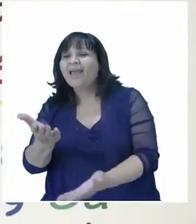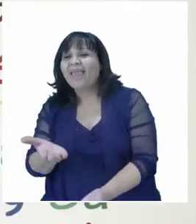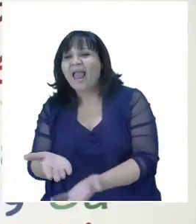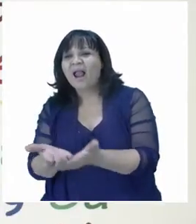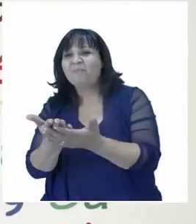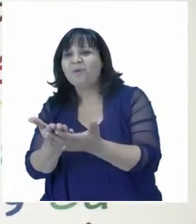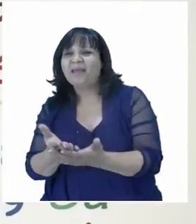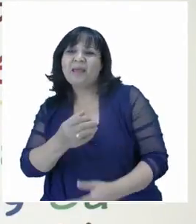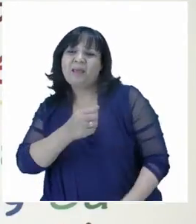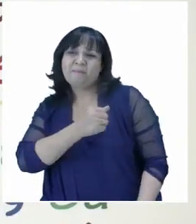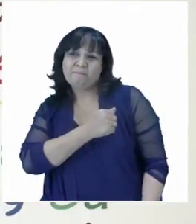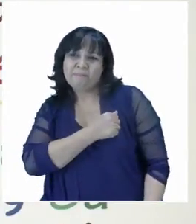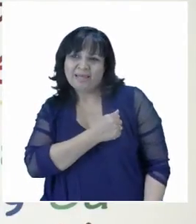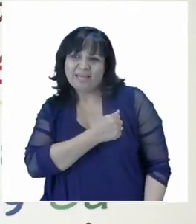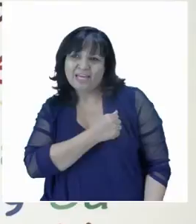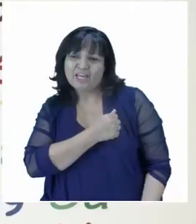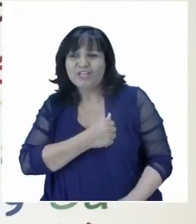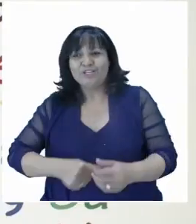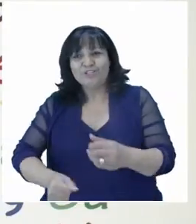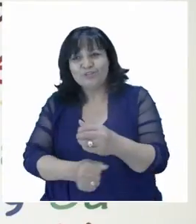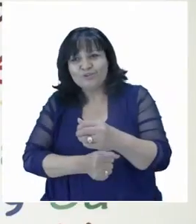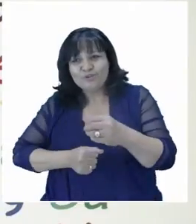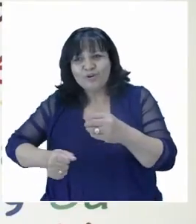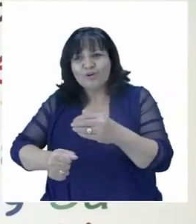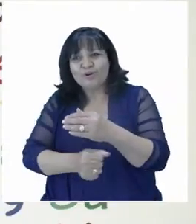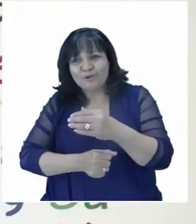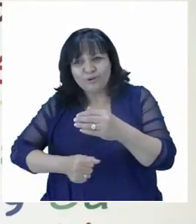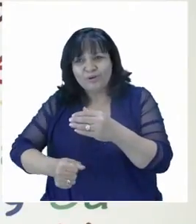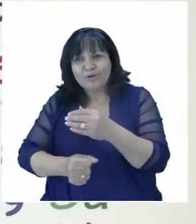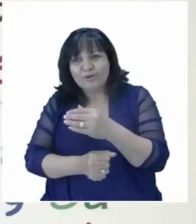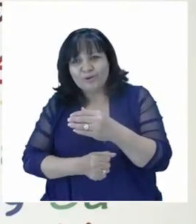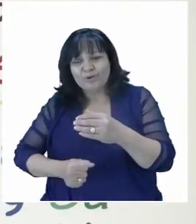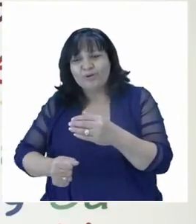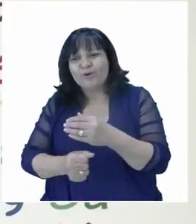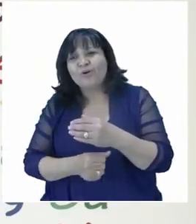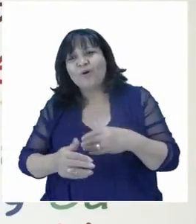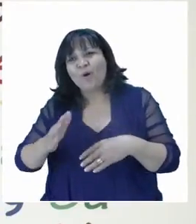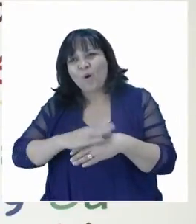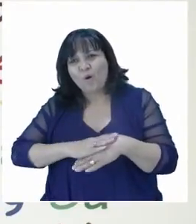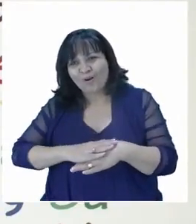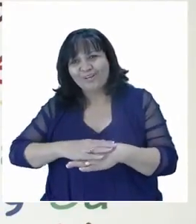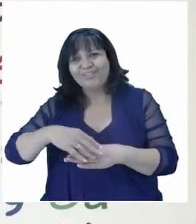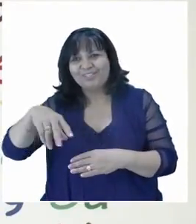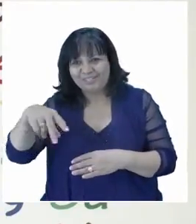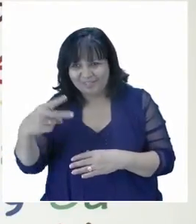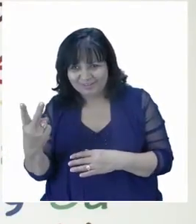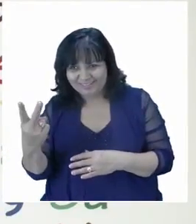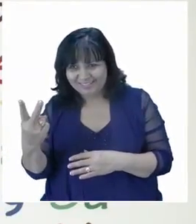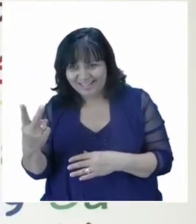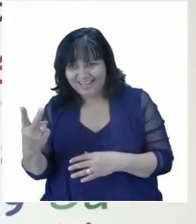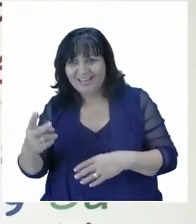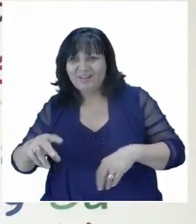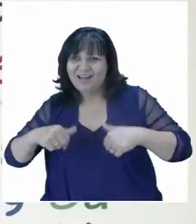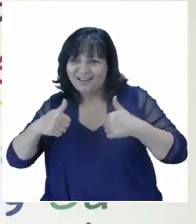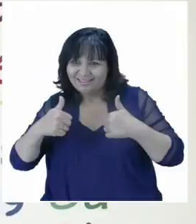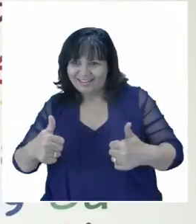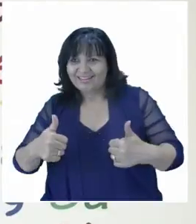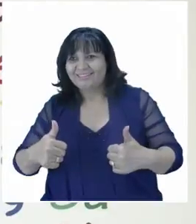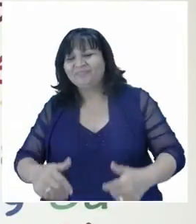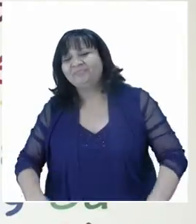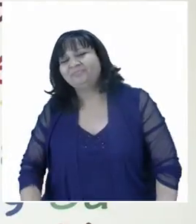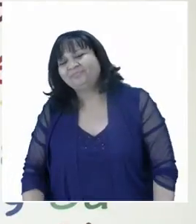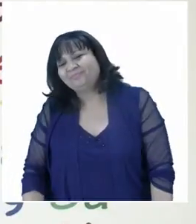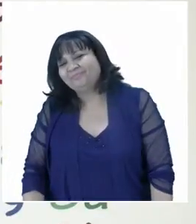on Tuesday. Can you see? Yes, well done. And